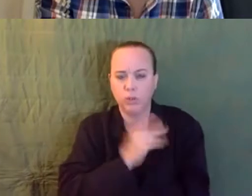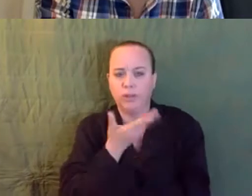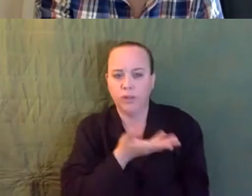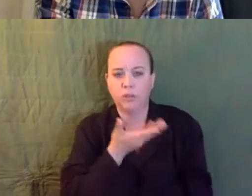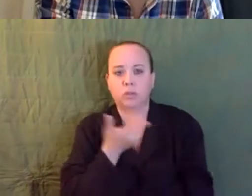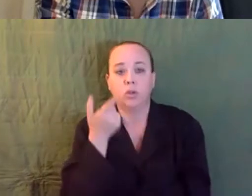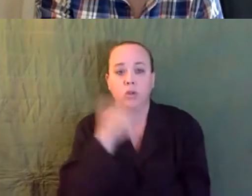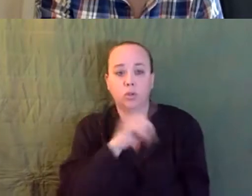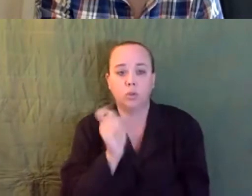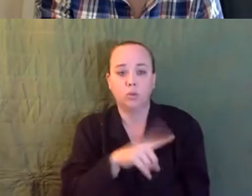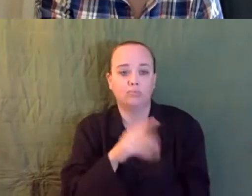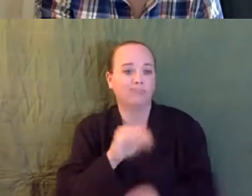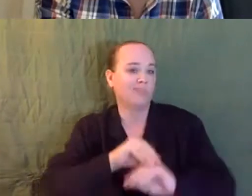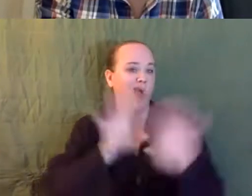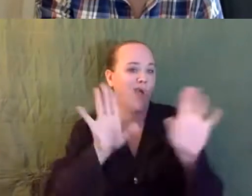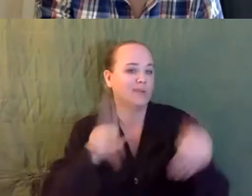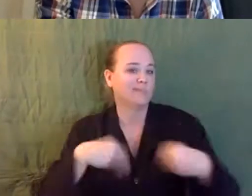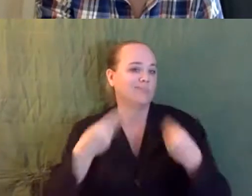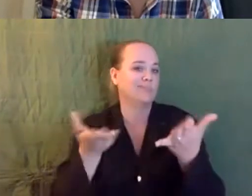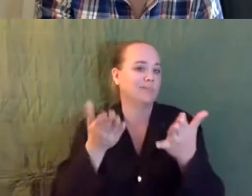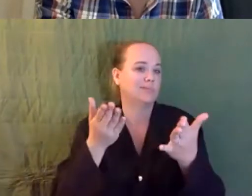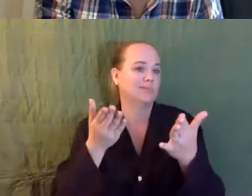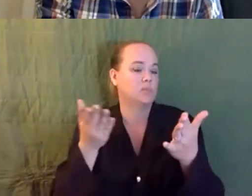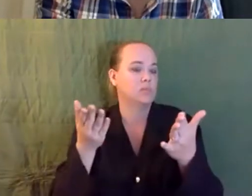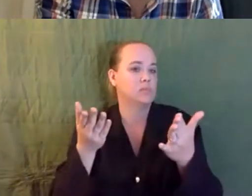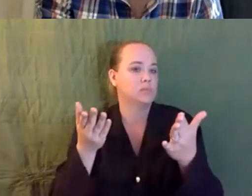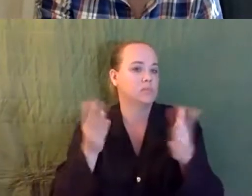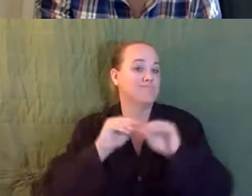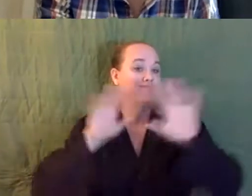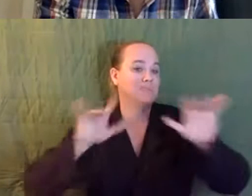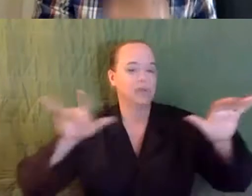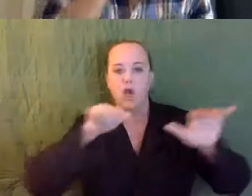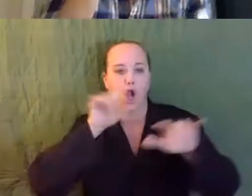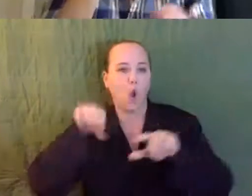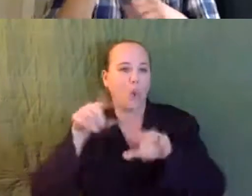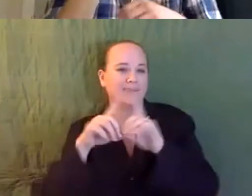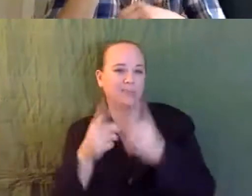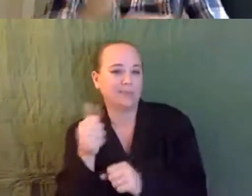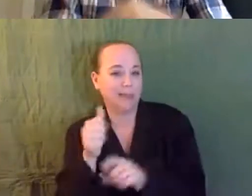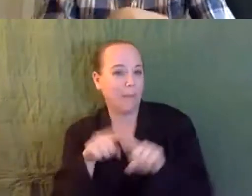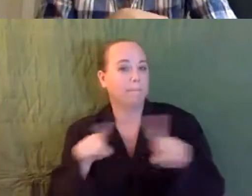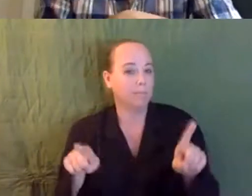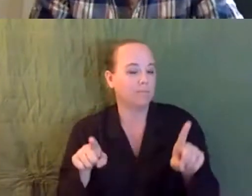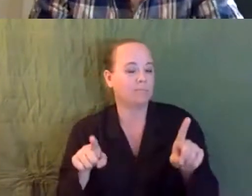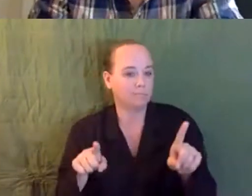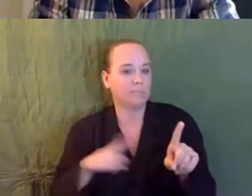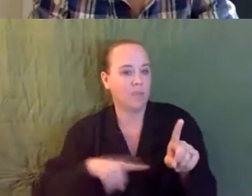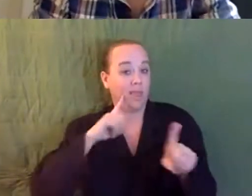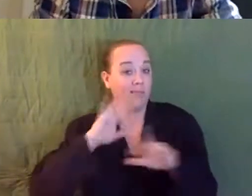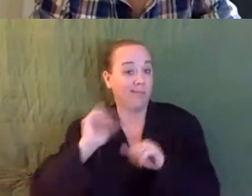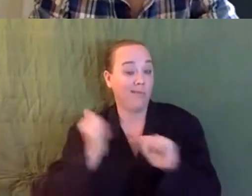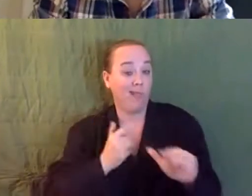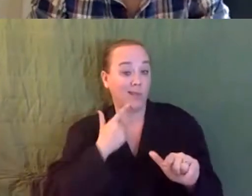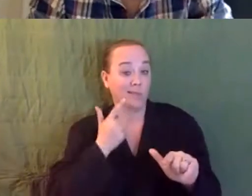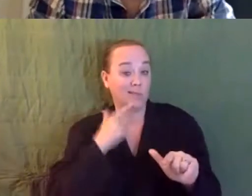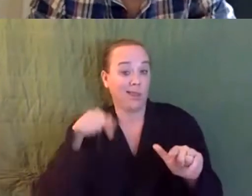So these are questions that were obviously submitted that were beyond, that were more, but I think we could all say that this